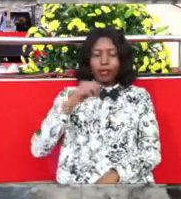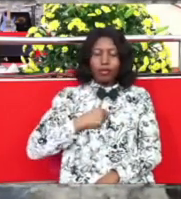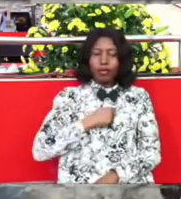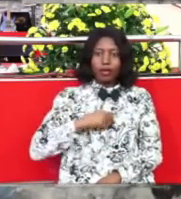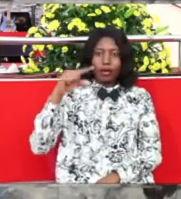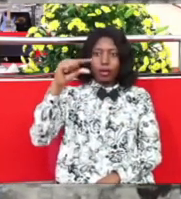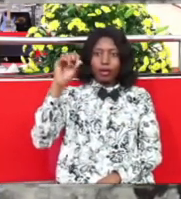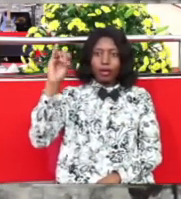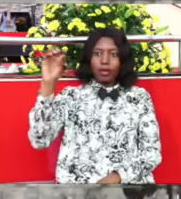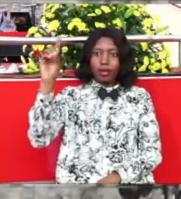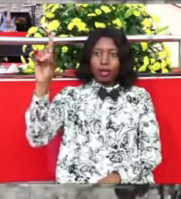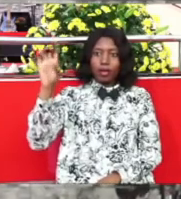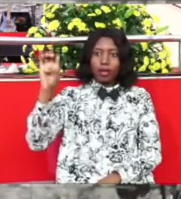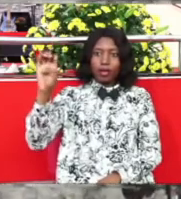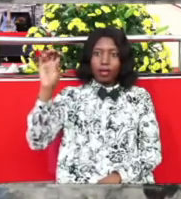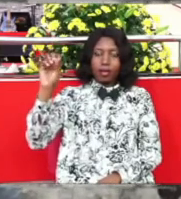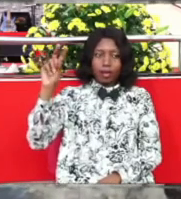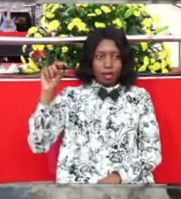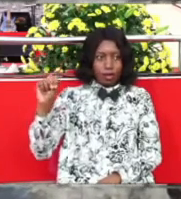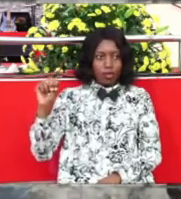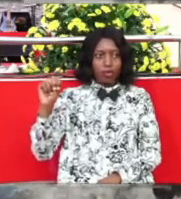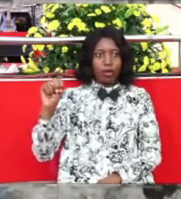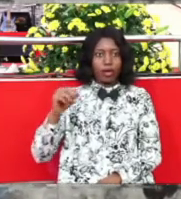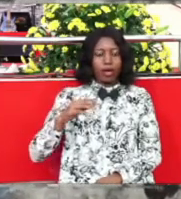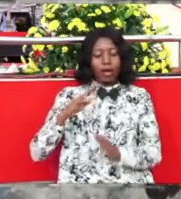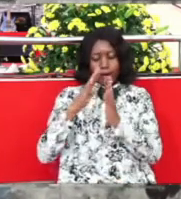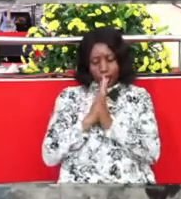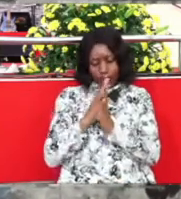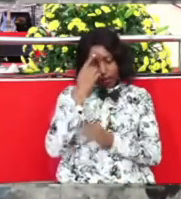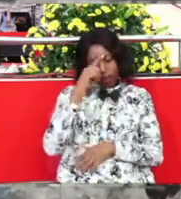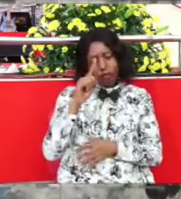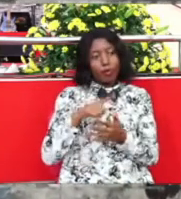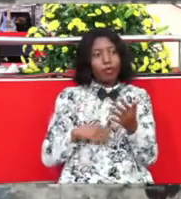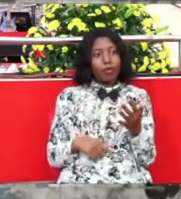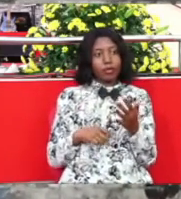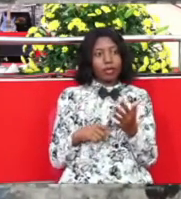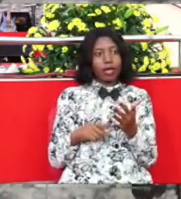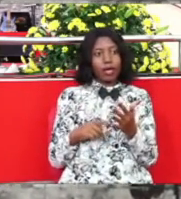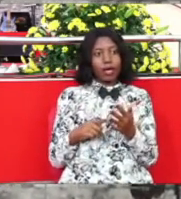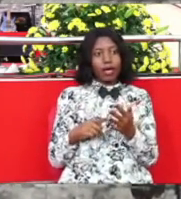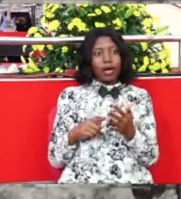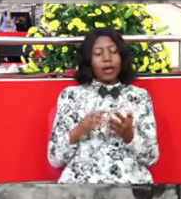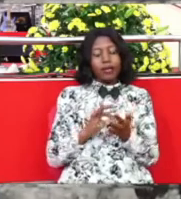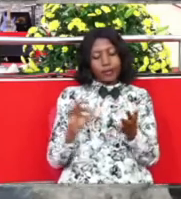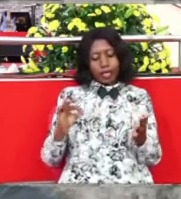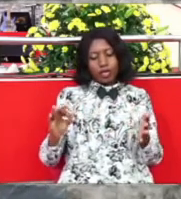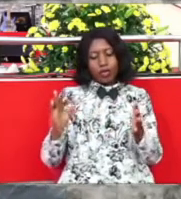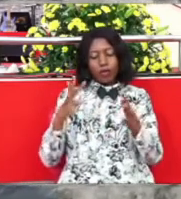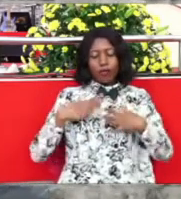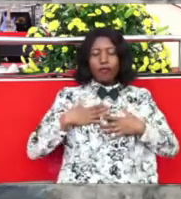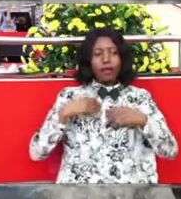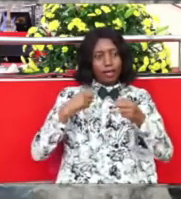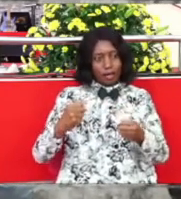alivyoomba ya kwamba Mungu nipatie mlima ule. The hill of healing. Mlima wa uponyaji. I've never prayed for somebody to receive healing. Sijaweza kuombea